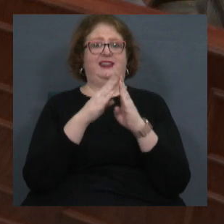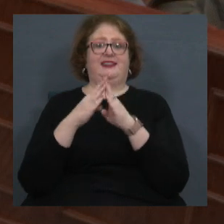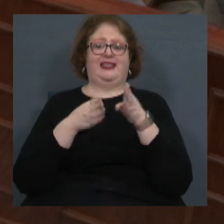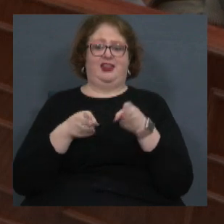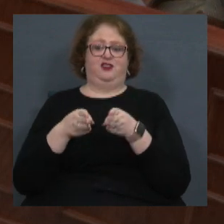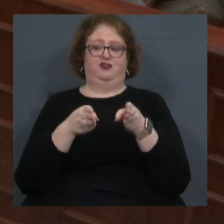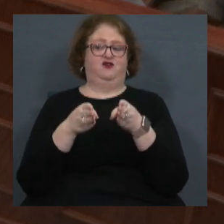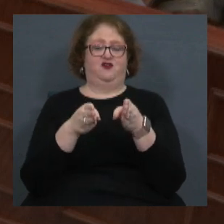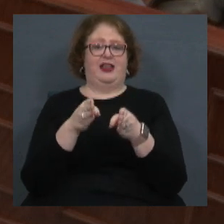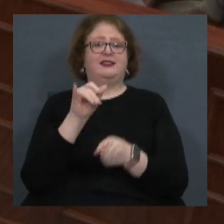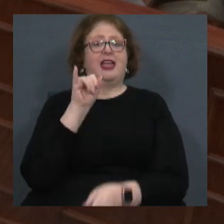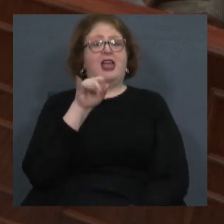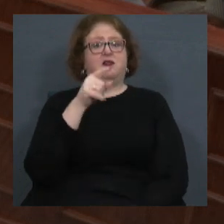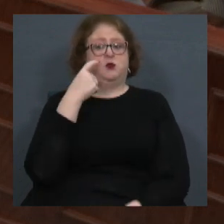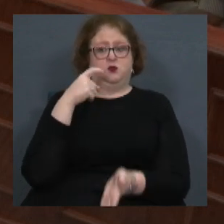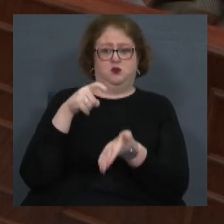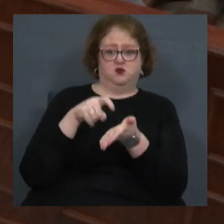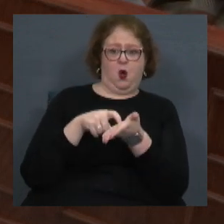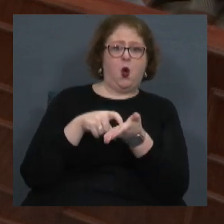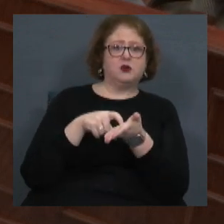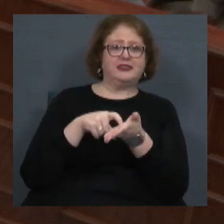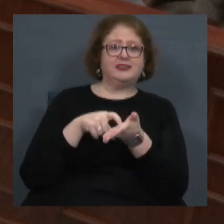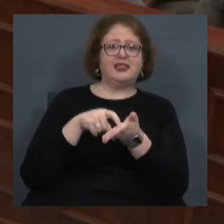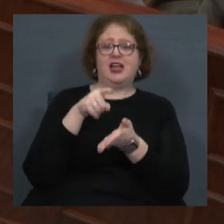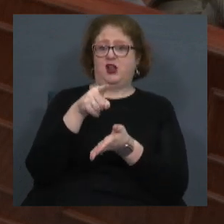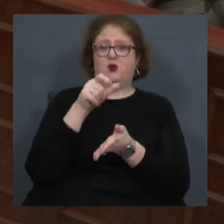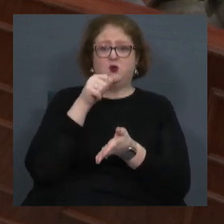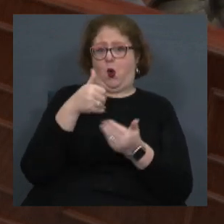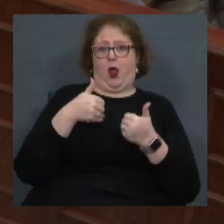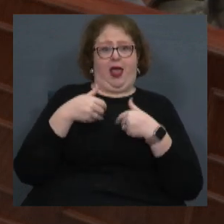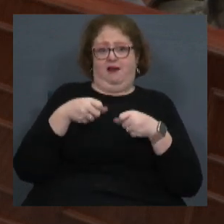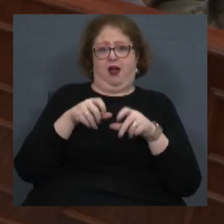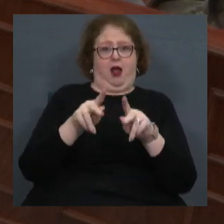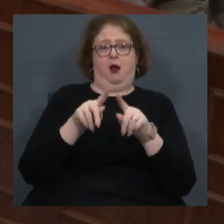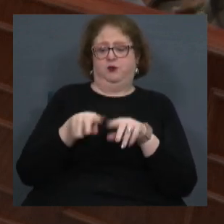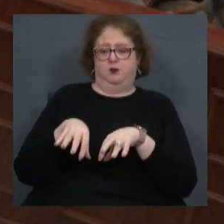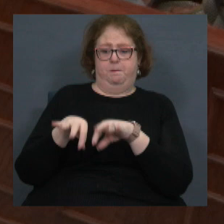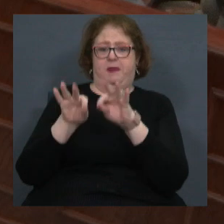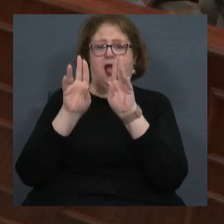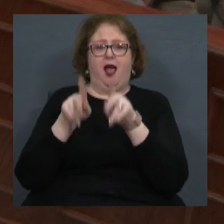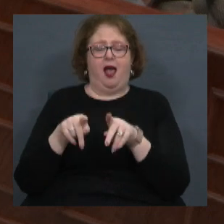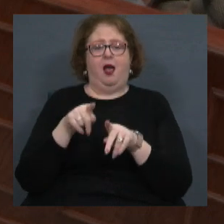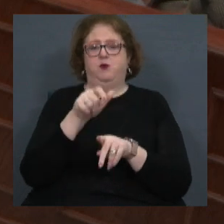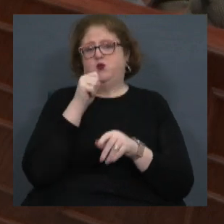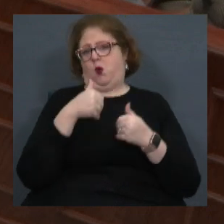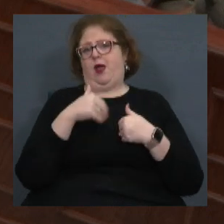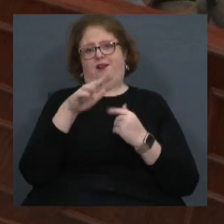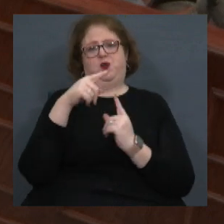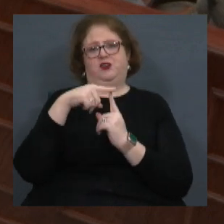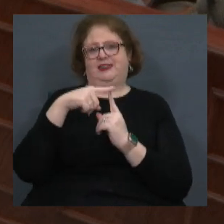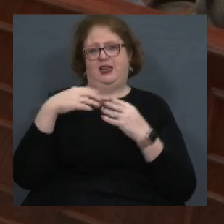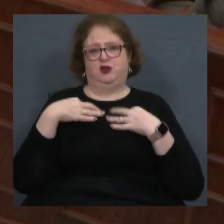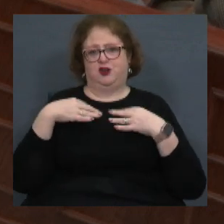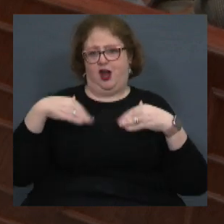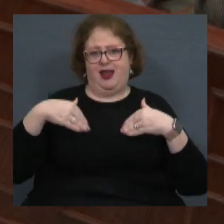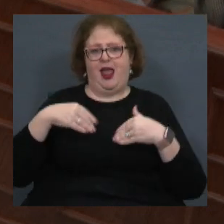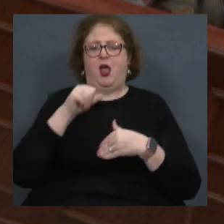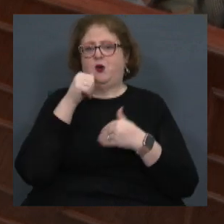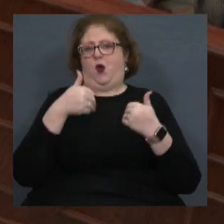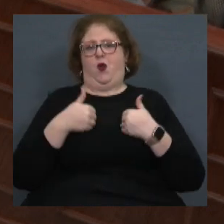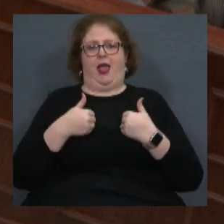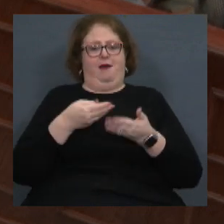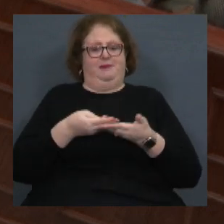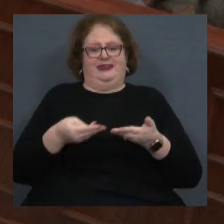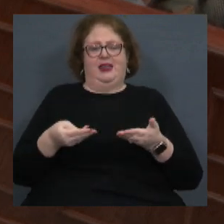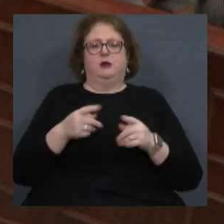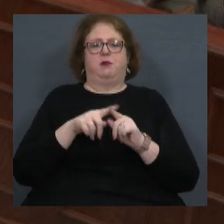litter along the streets and you don't have opportunity to pick it up and you don't have your T-shirt yet or all your materials to pick it up, the 311